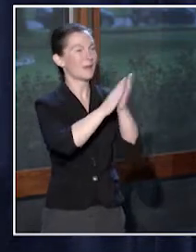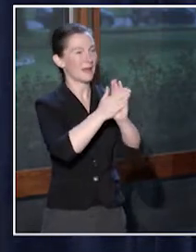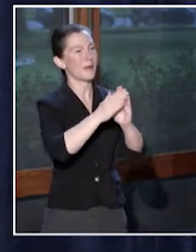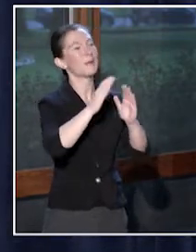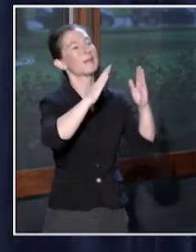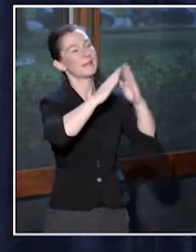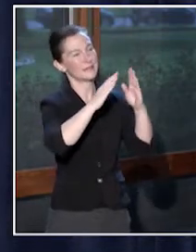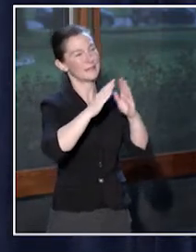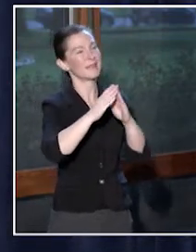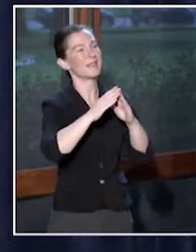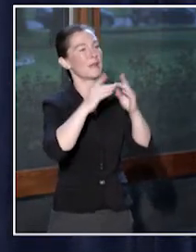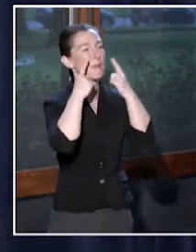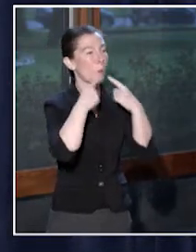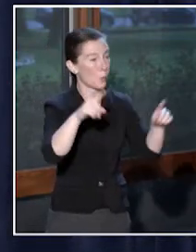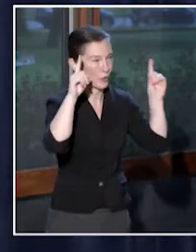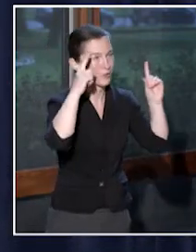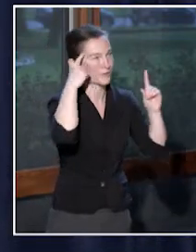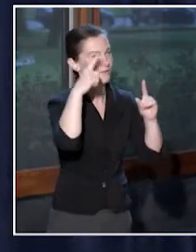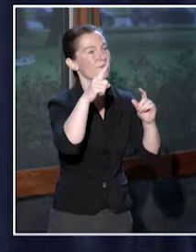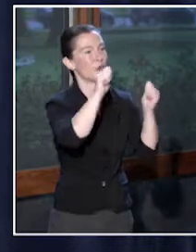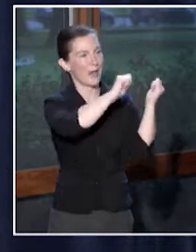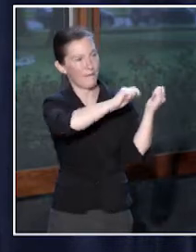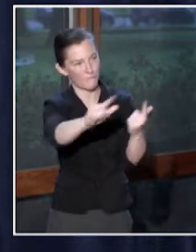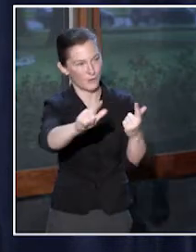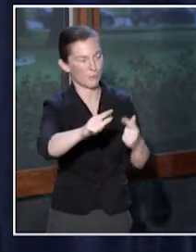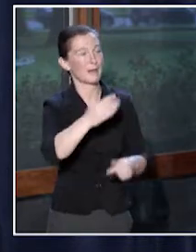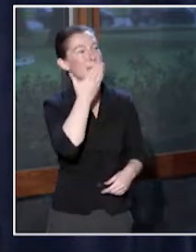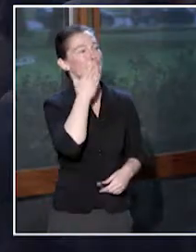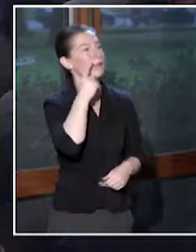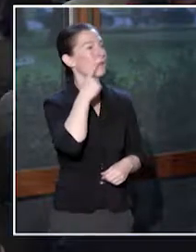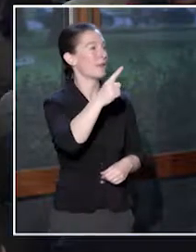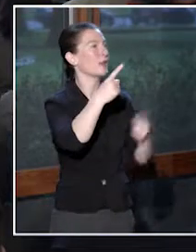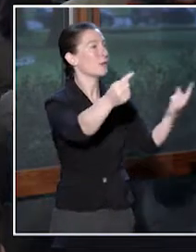Thank you all for being here today. Thank you for listening.